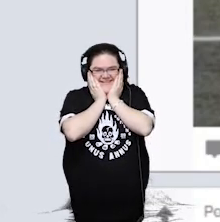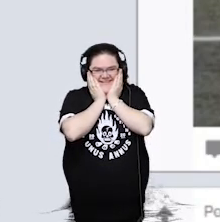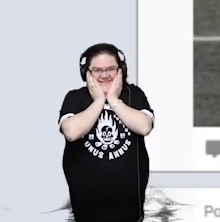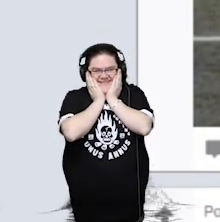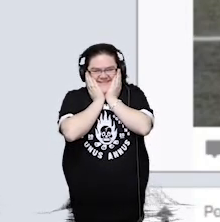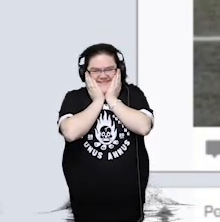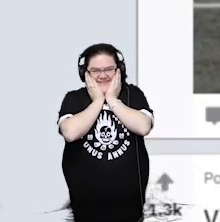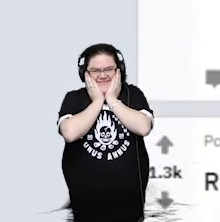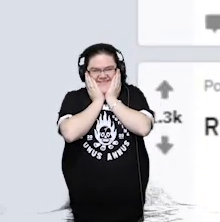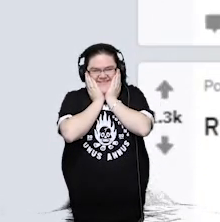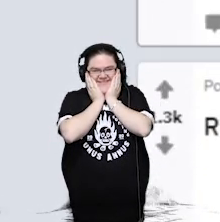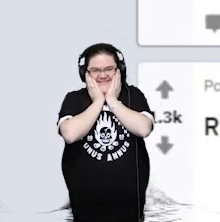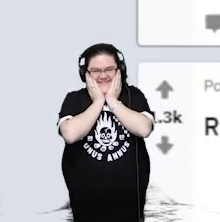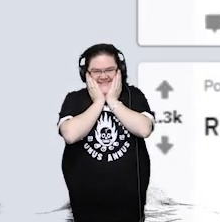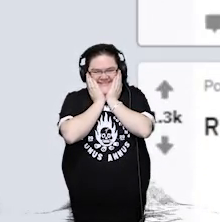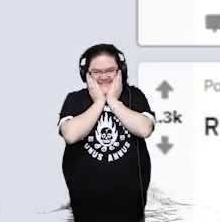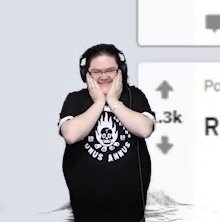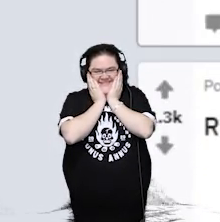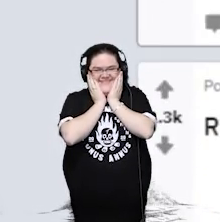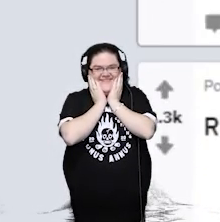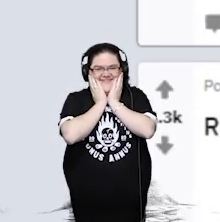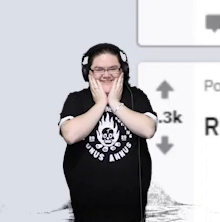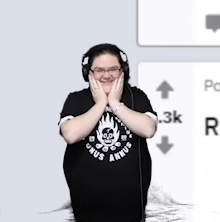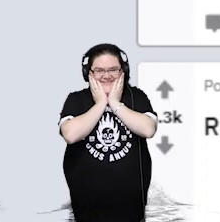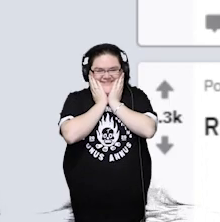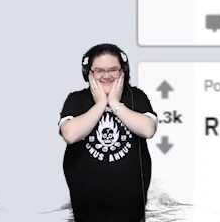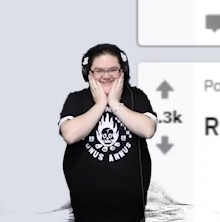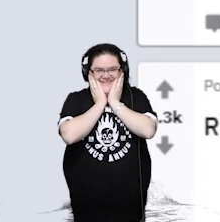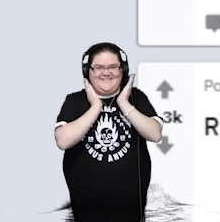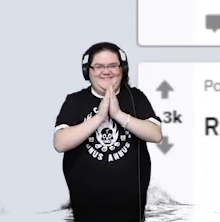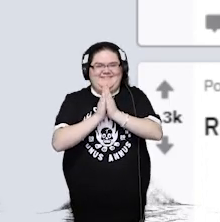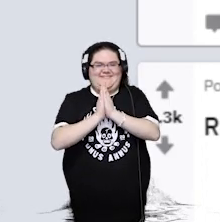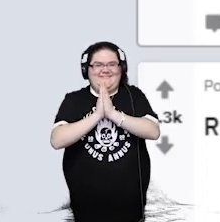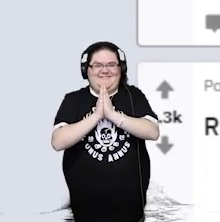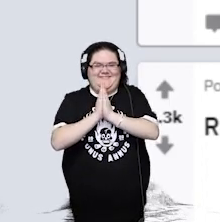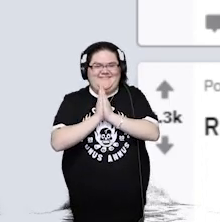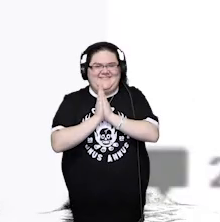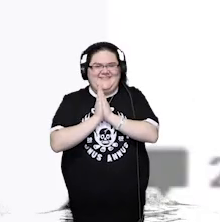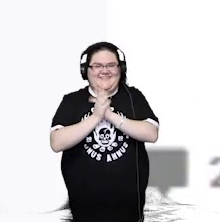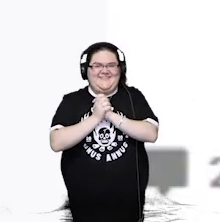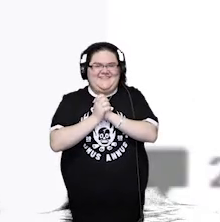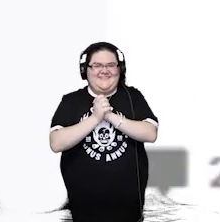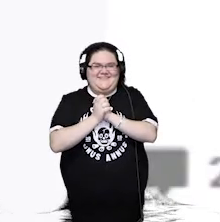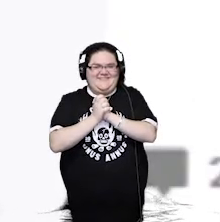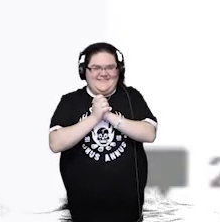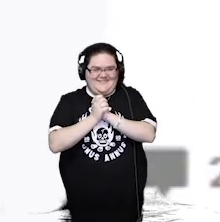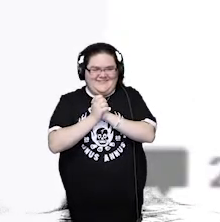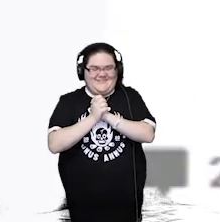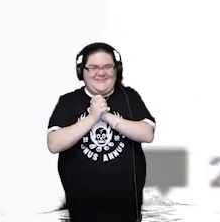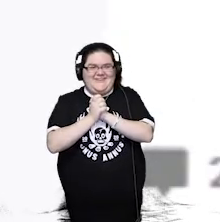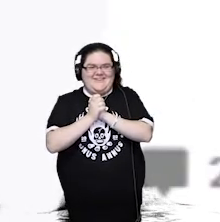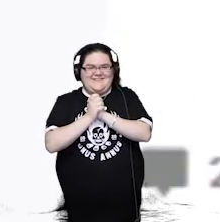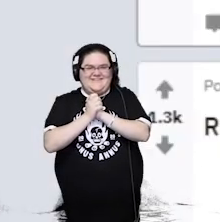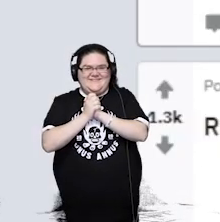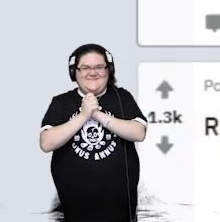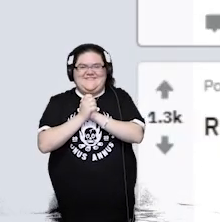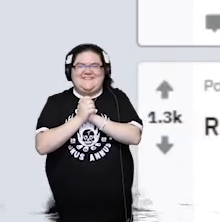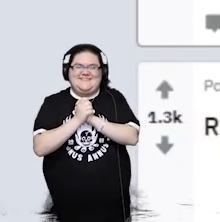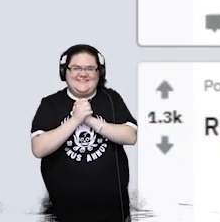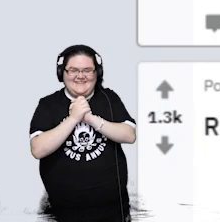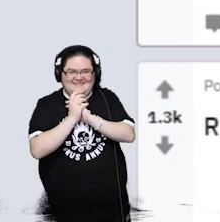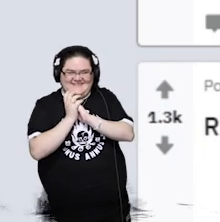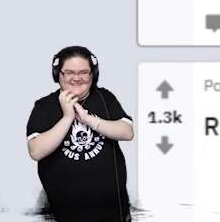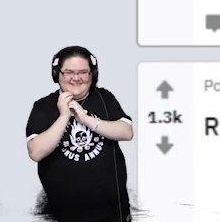but I like that. Oh my god. Vic's dreams. Let's get him there, guys. Yo, you lot are too nice. 1.3k people upvoted. Damn. Oh